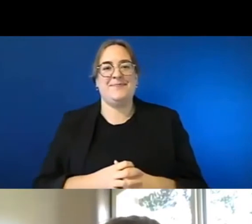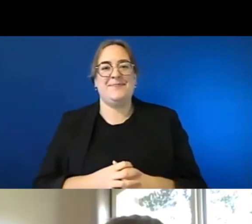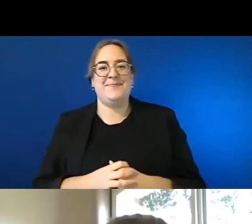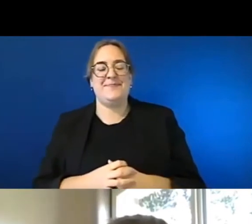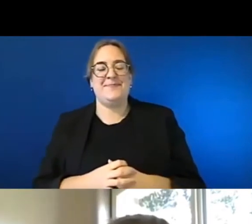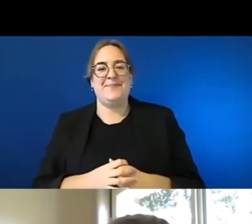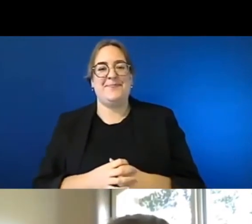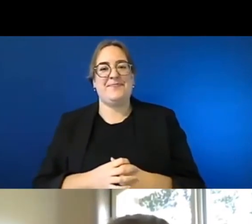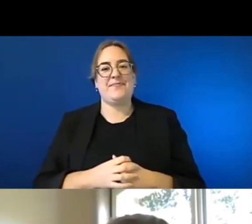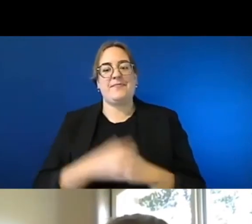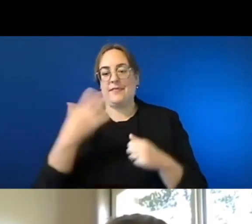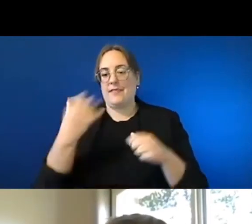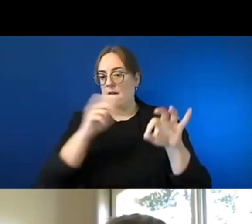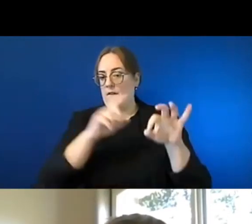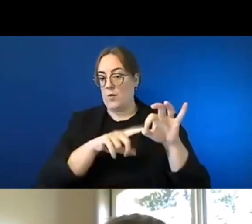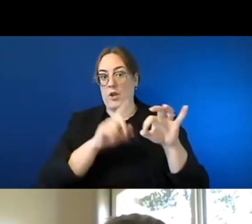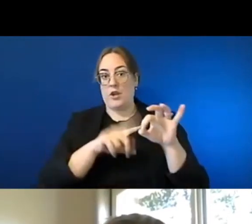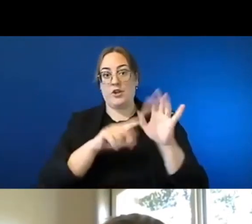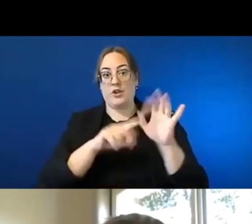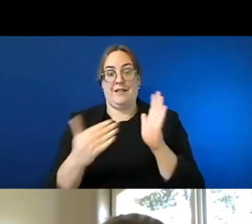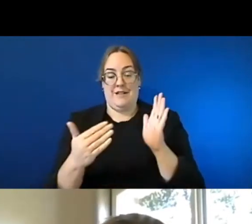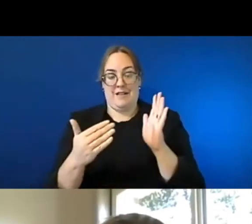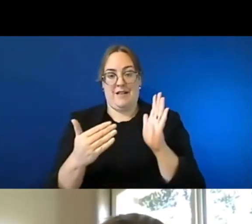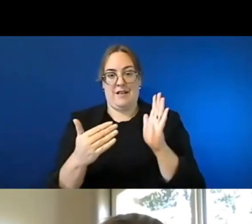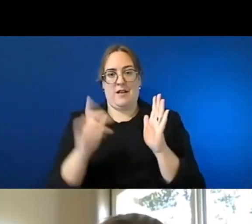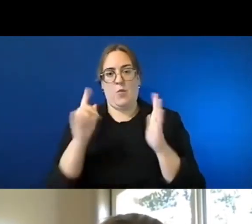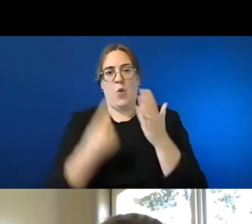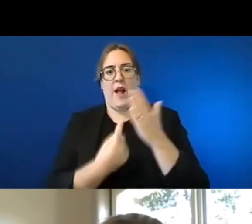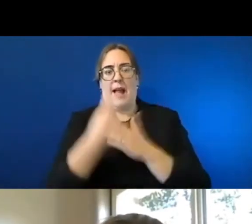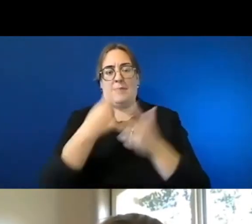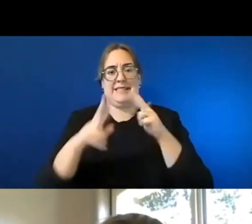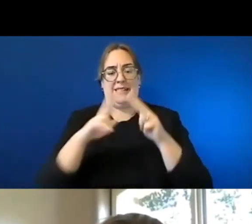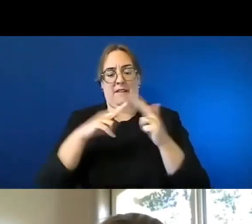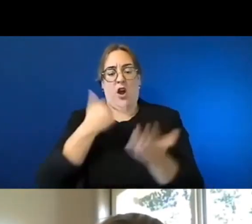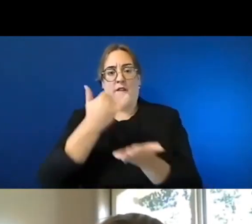There's a question just popped in the box now. What will happen if I fail a subject?